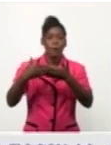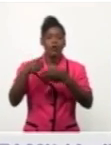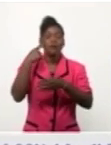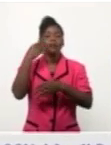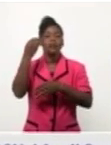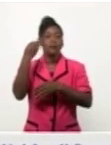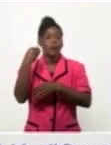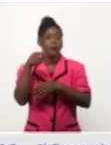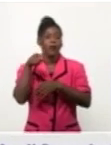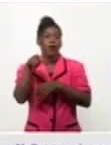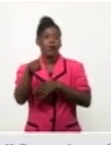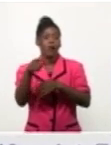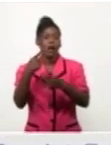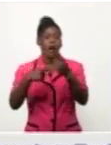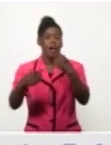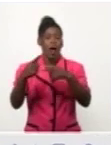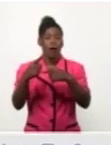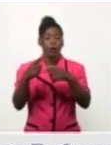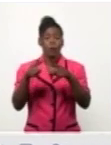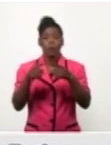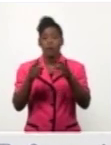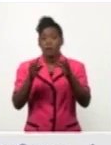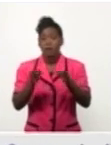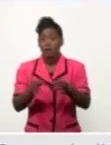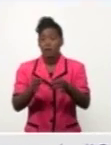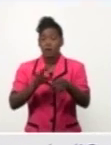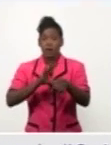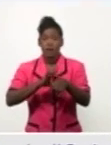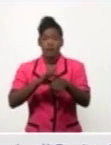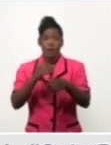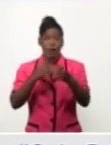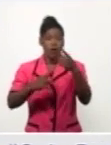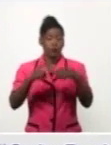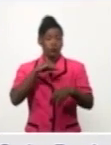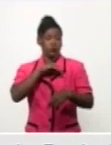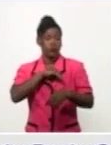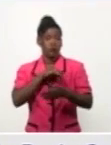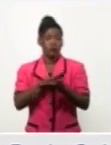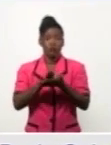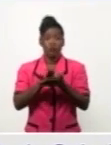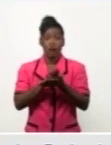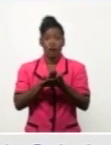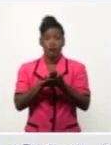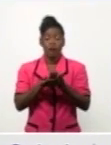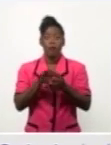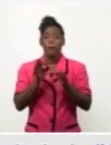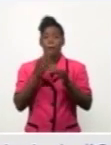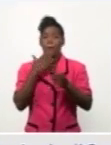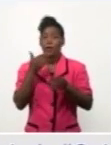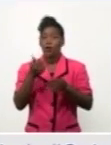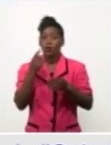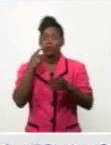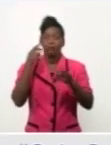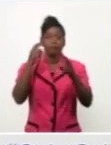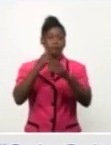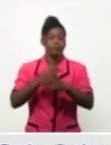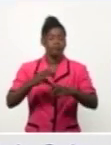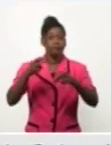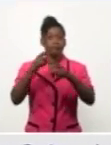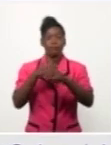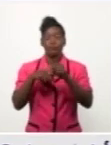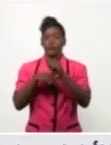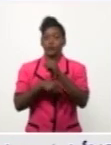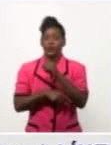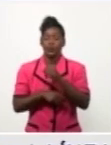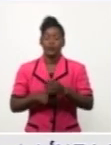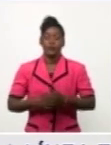especially taking into account the fact that many are asymptomatic and they are not detected and continue to